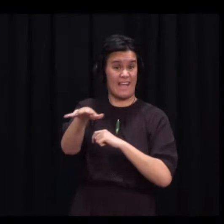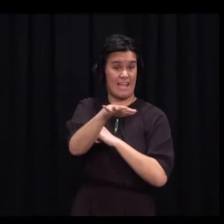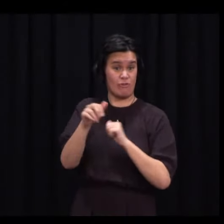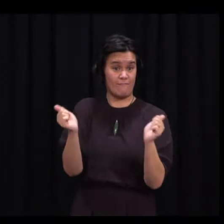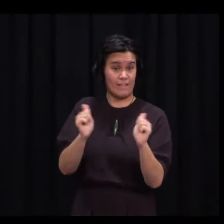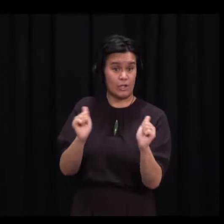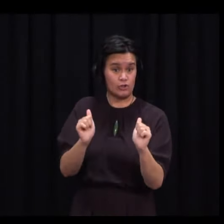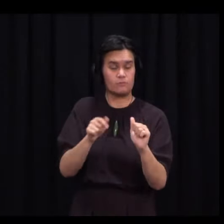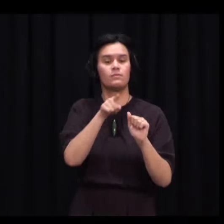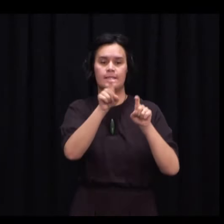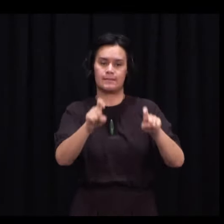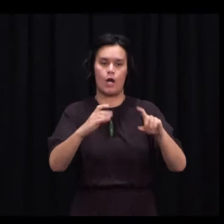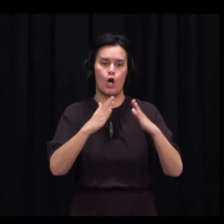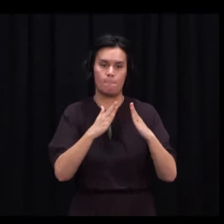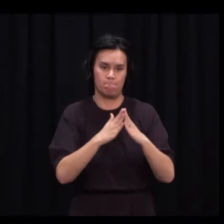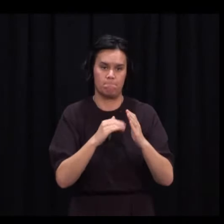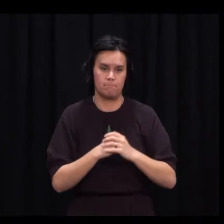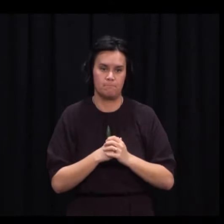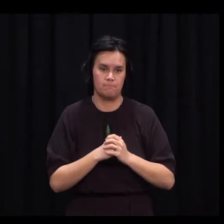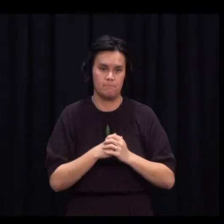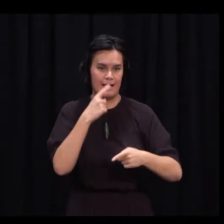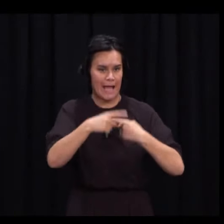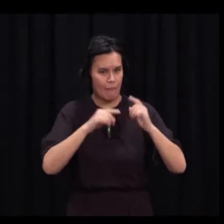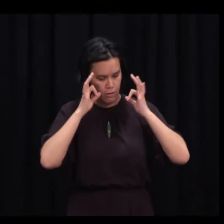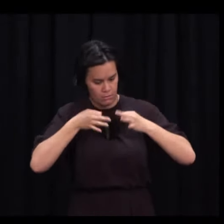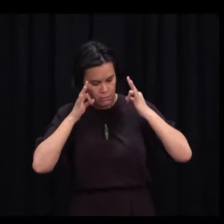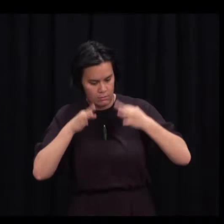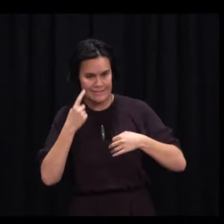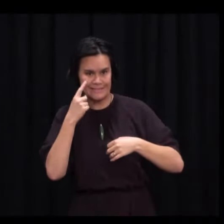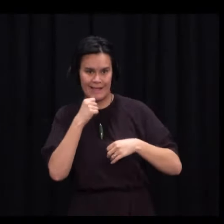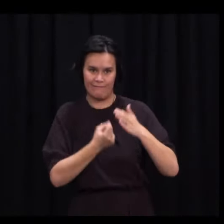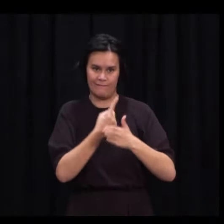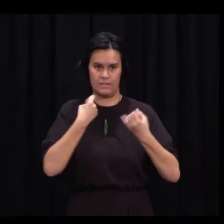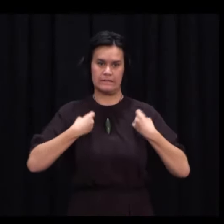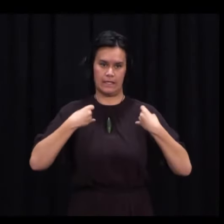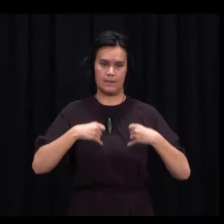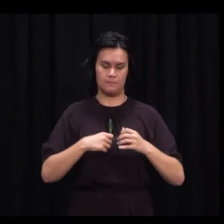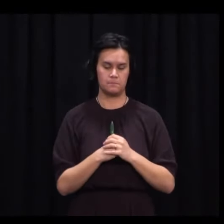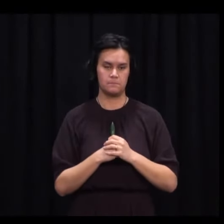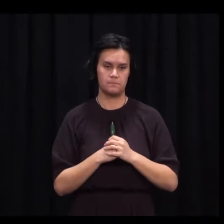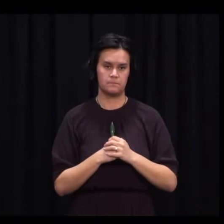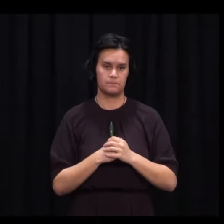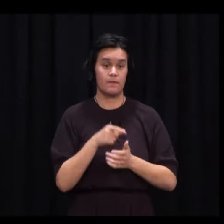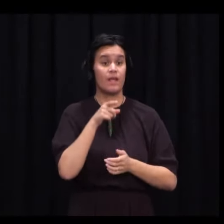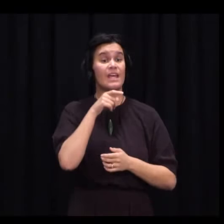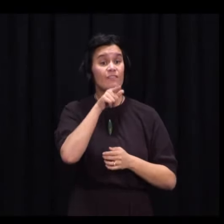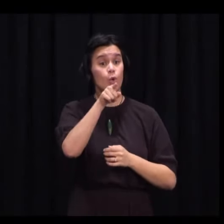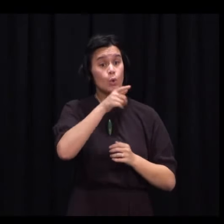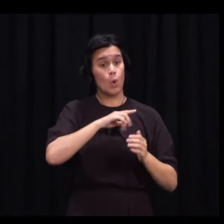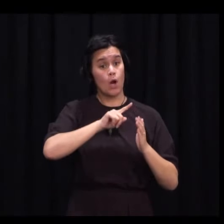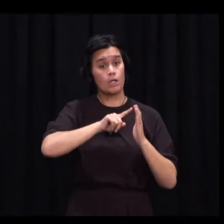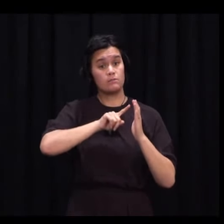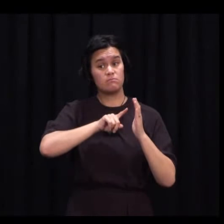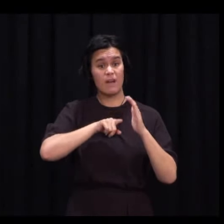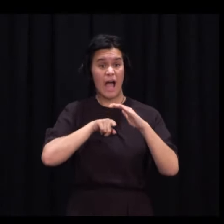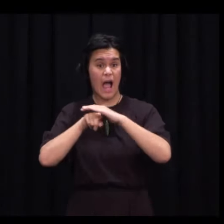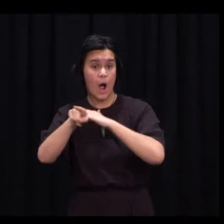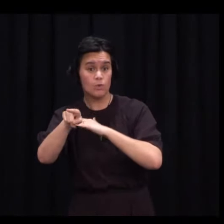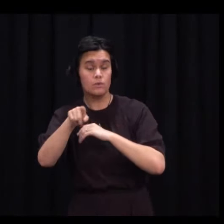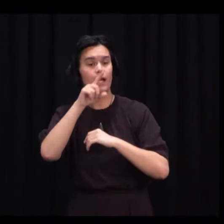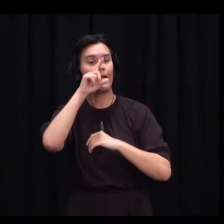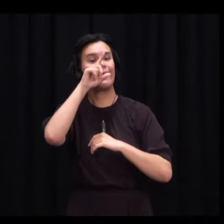stay at home and monitor for symptoms. The only reason you should be going out is effectively to get food or other essential supplies or